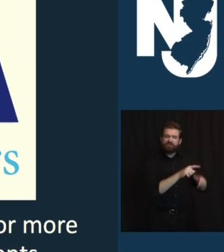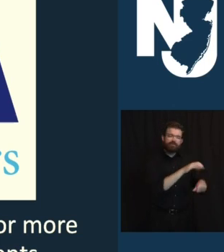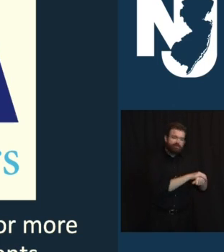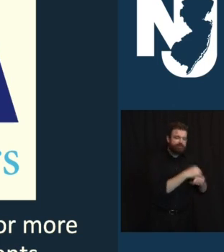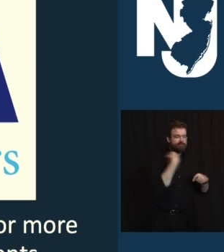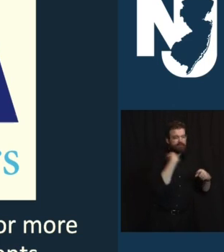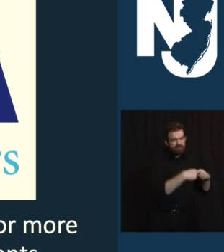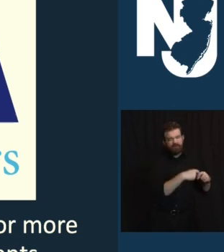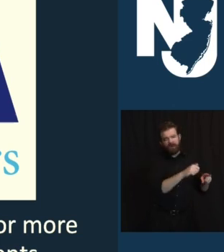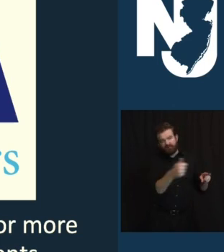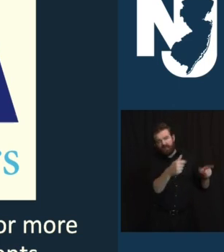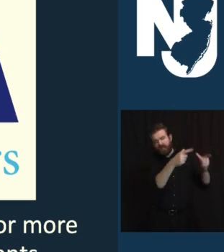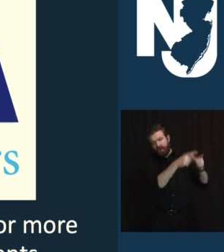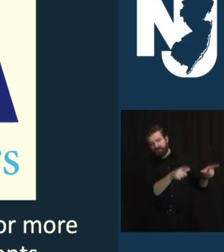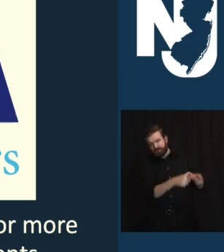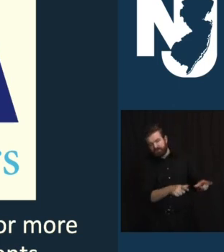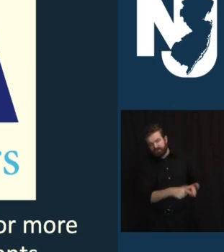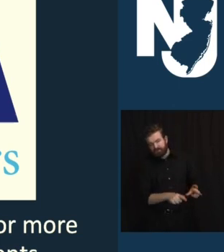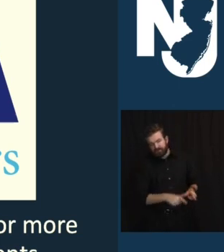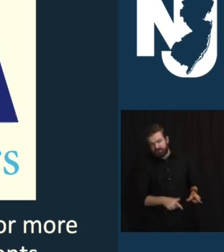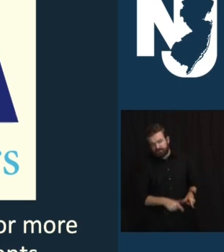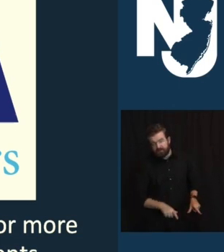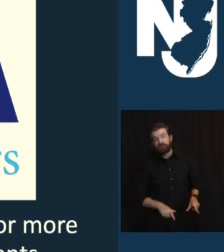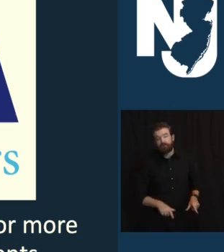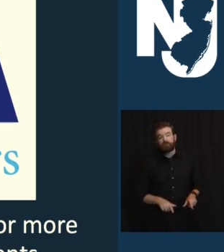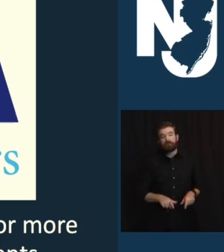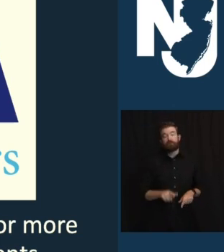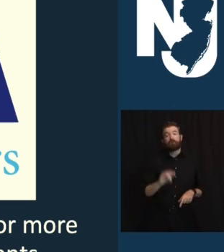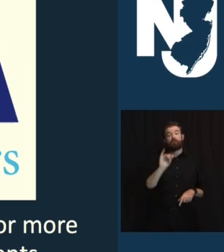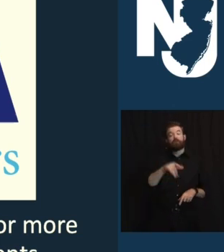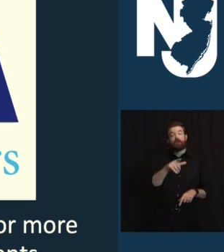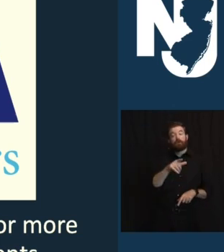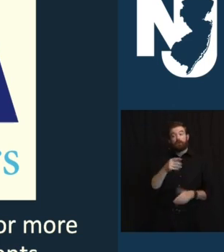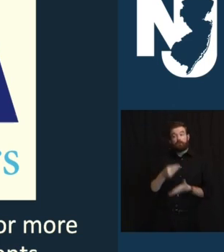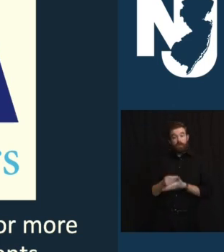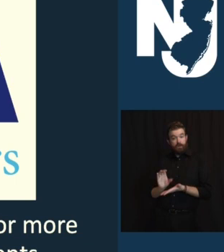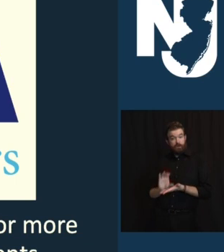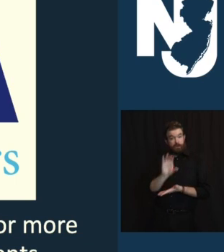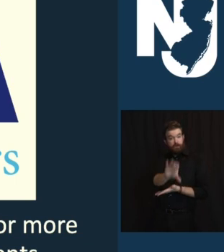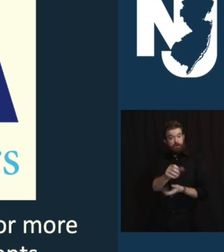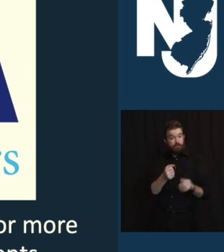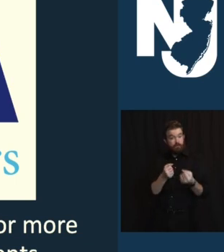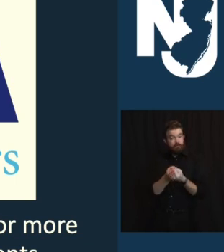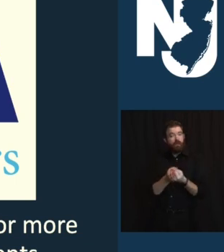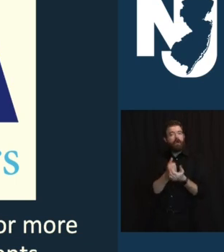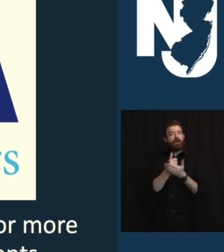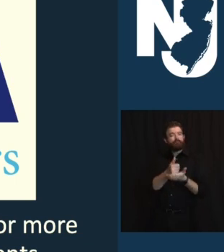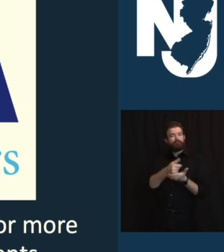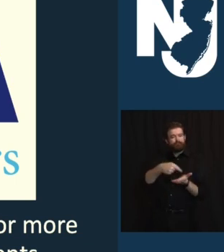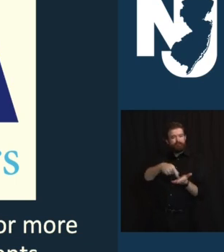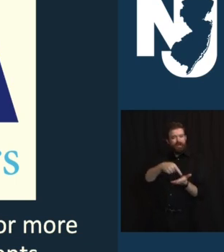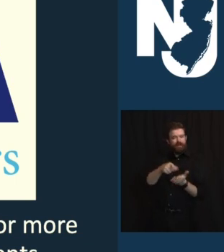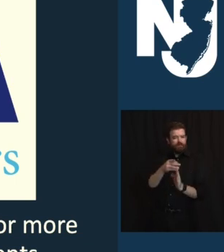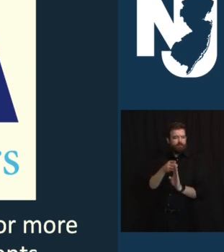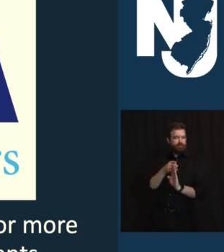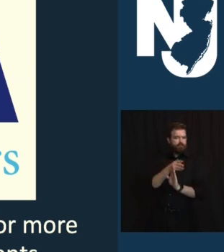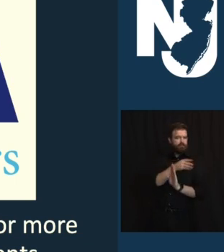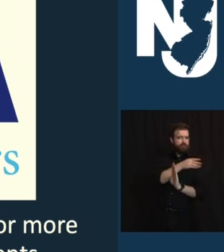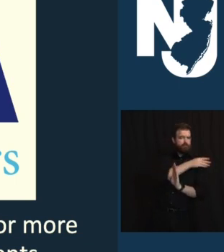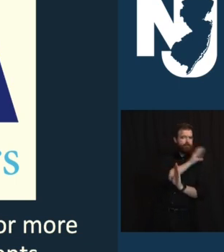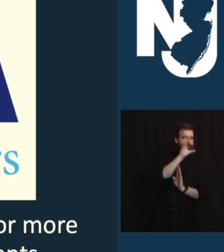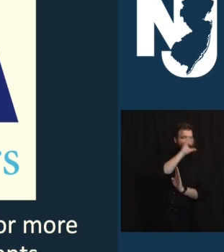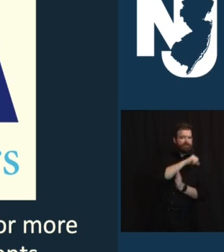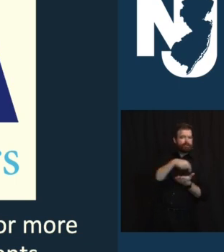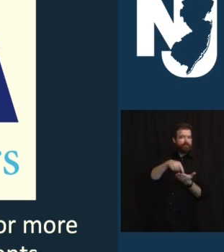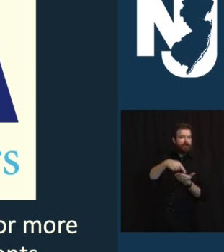support covers back rents owed through mid-March of this year. For eligibility requirements and to